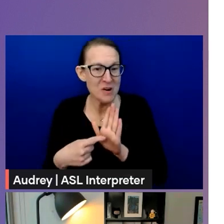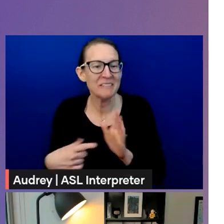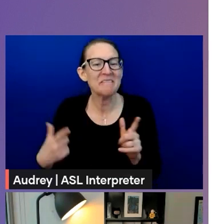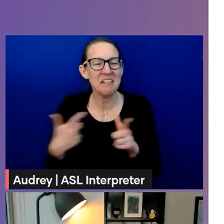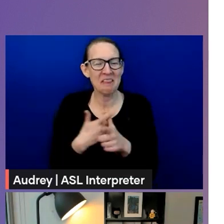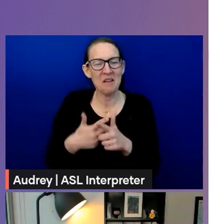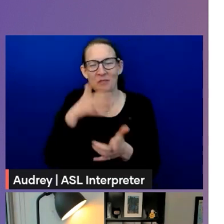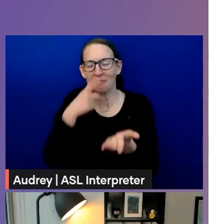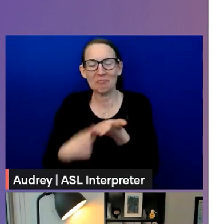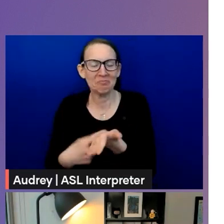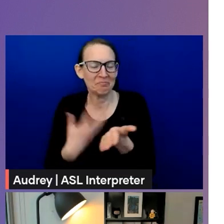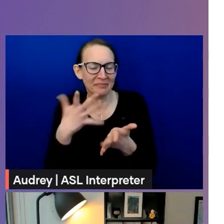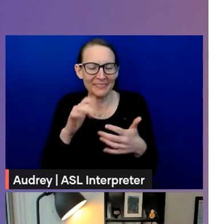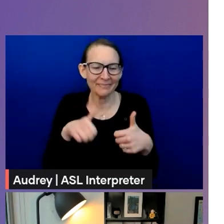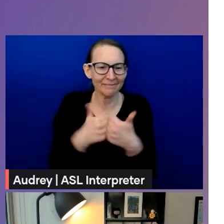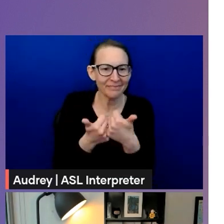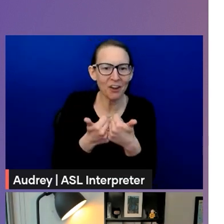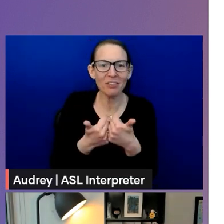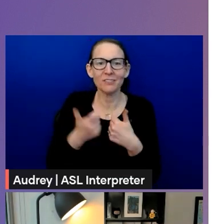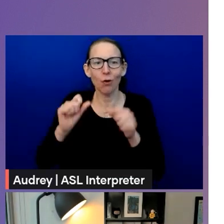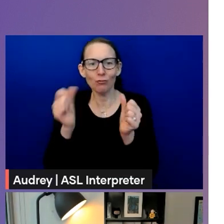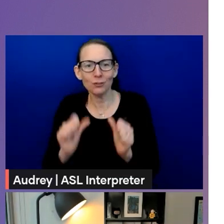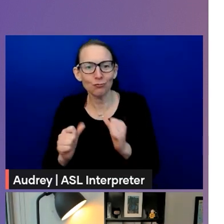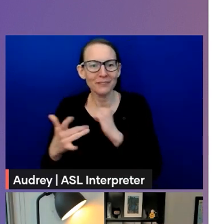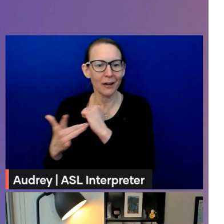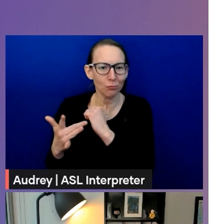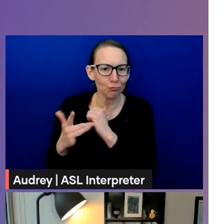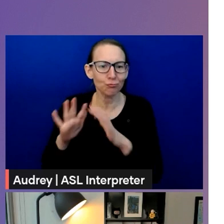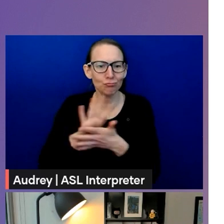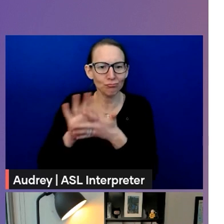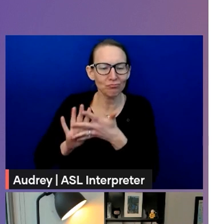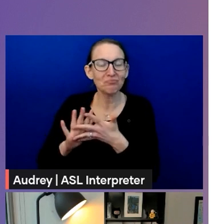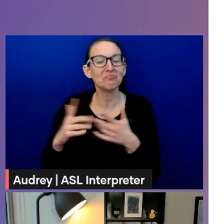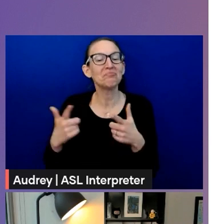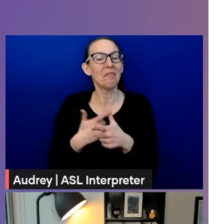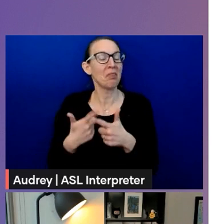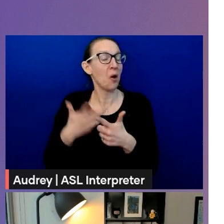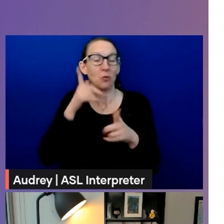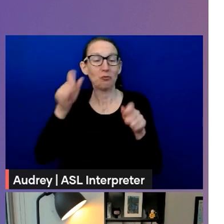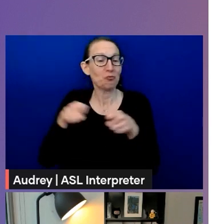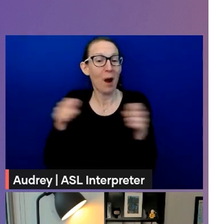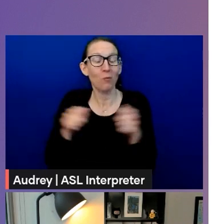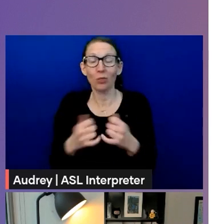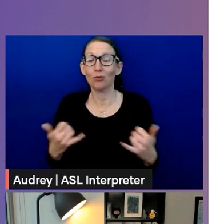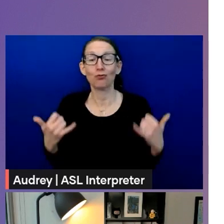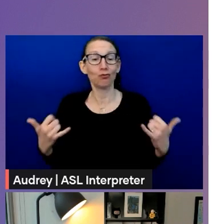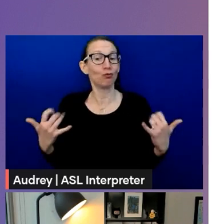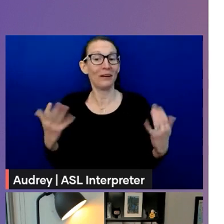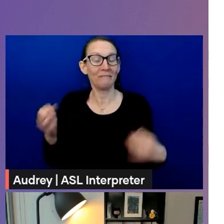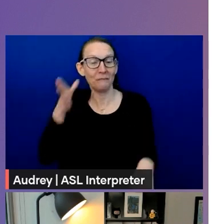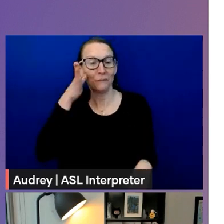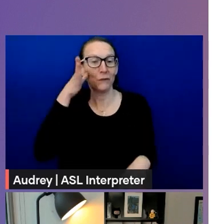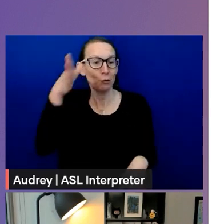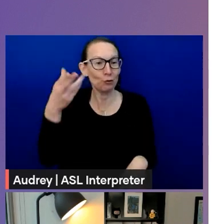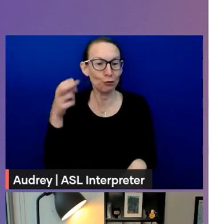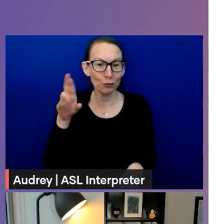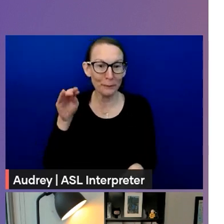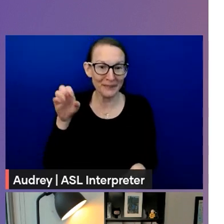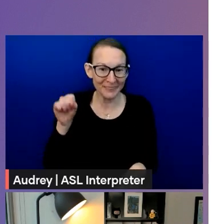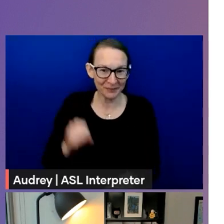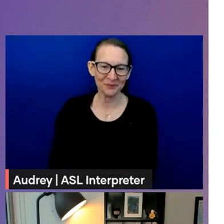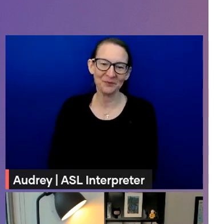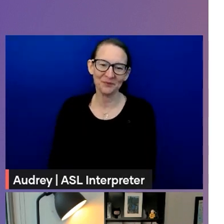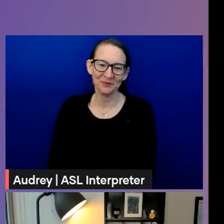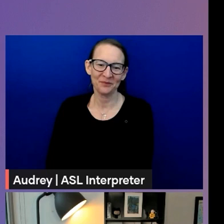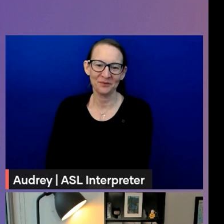architectural challenges on the technical side with Hermes. And then we'll end the talk with current and future of Hermes. So, all right,